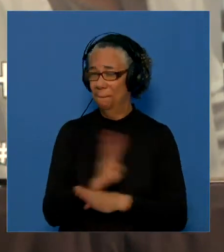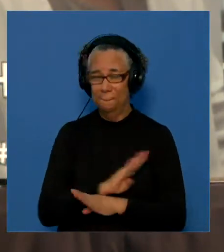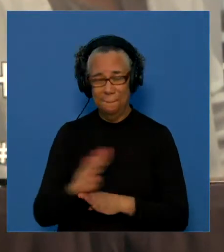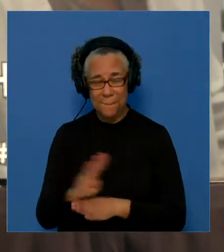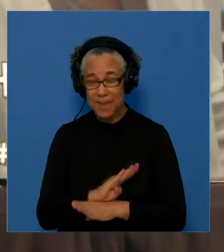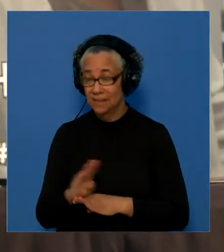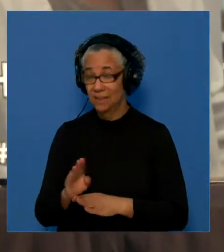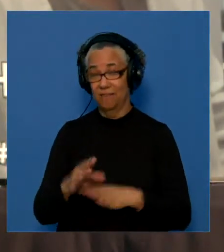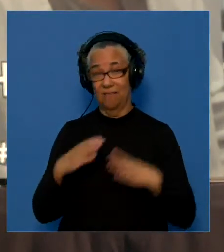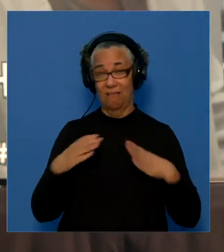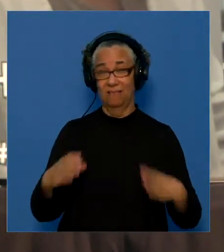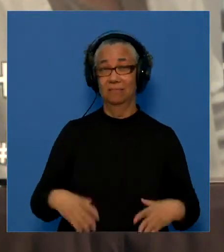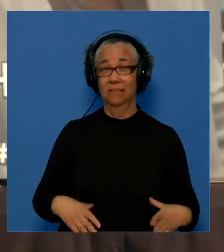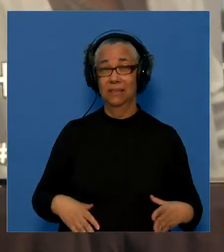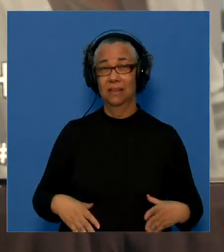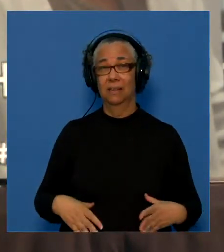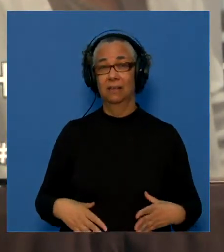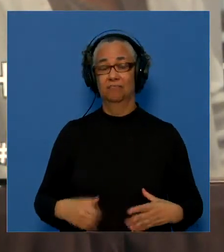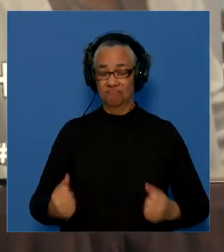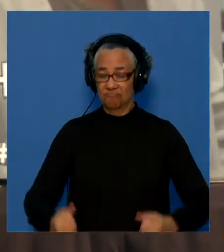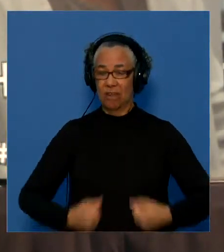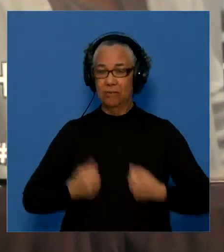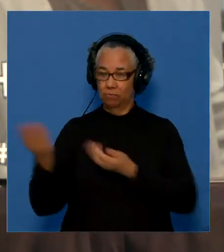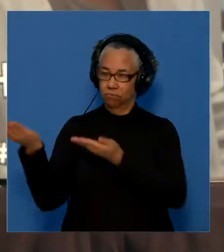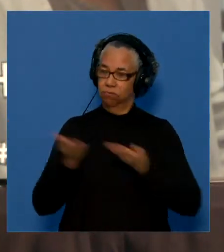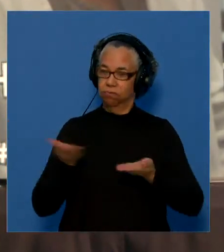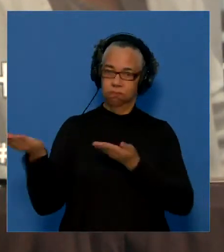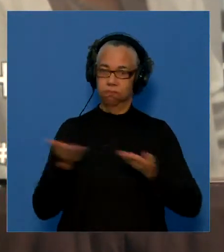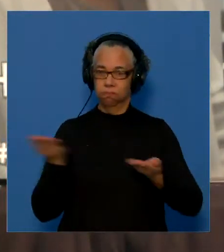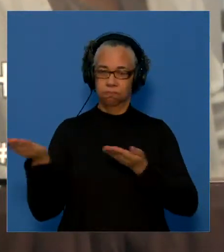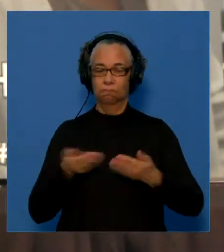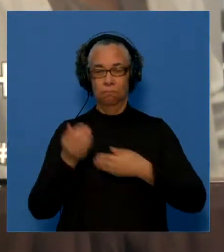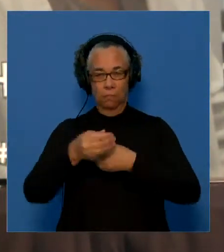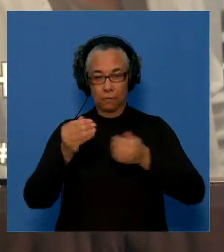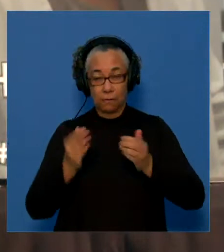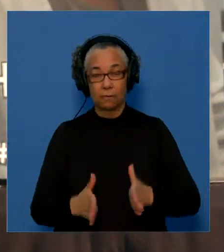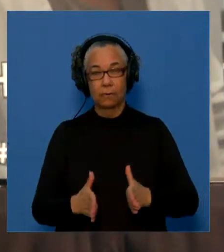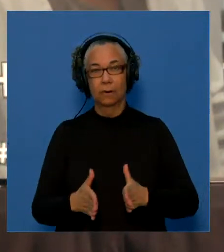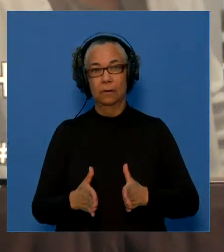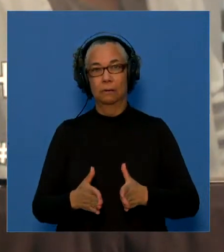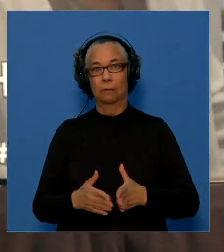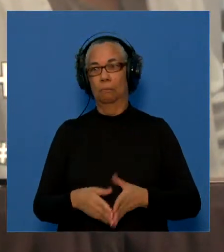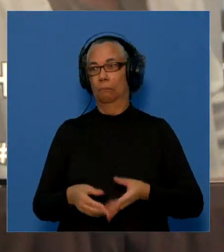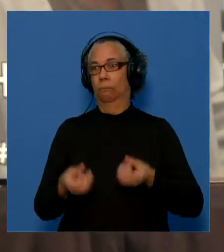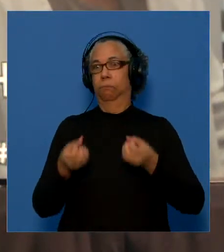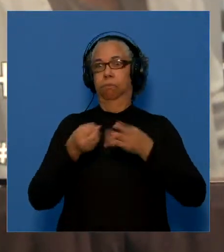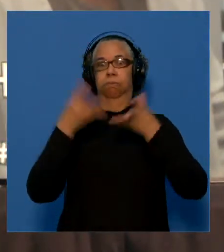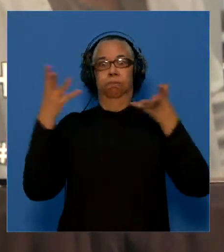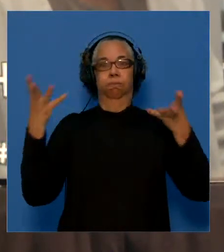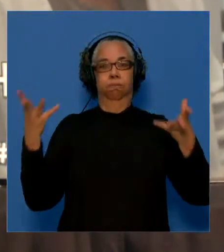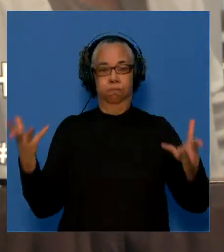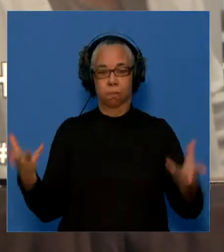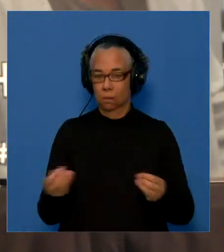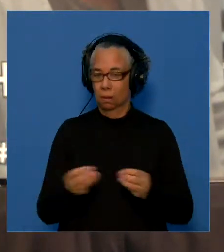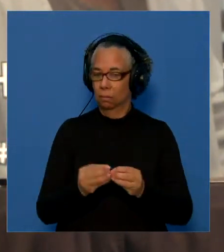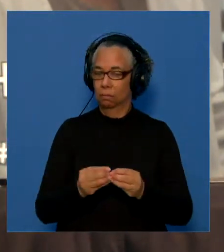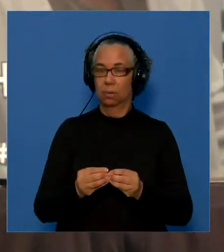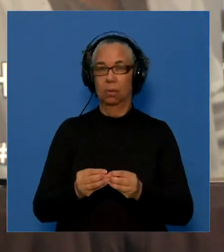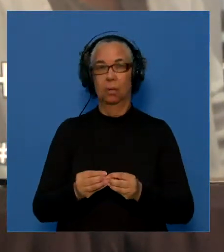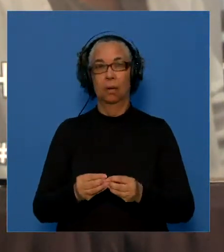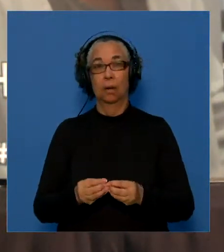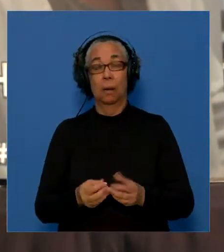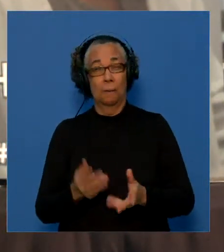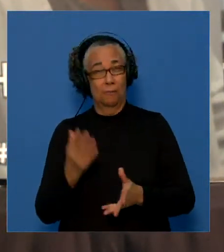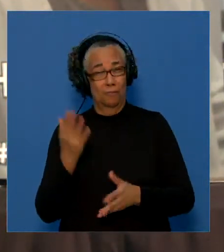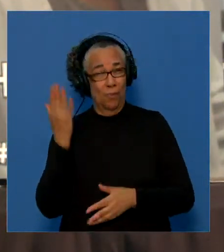Customs, with residents importing courier packages from abroad in record numbers. This is in